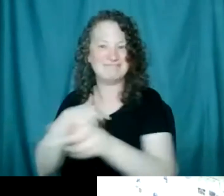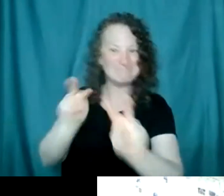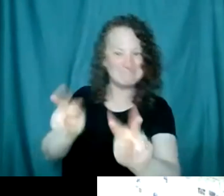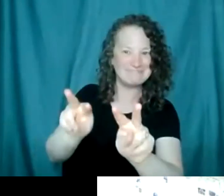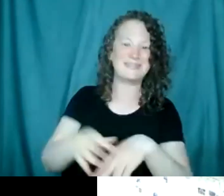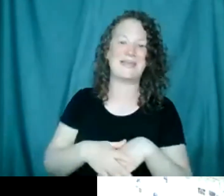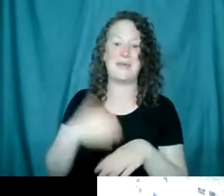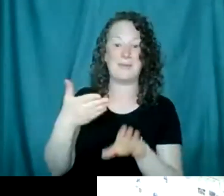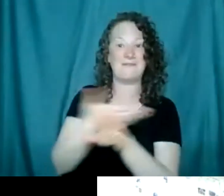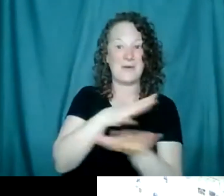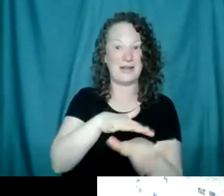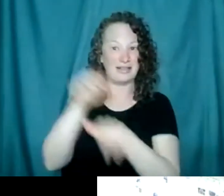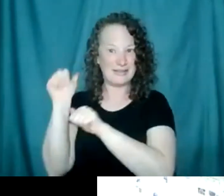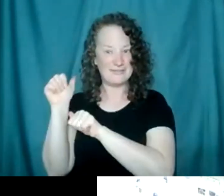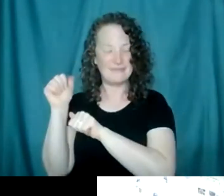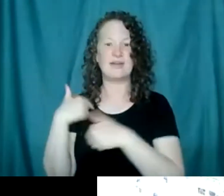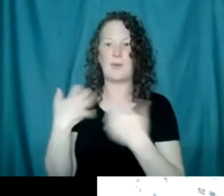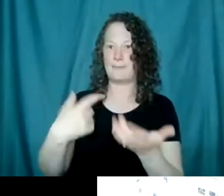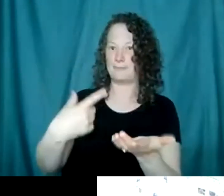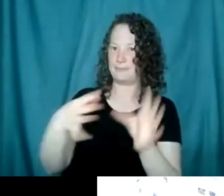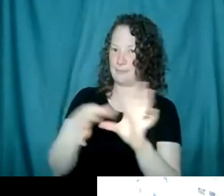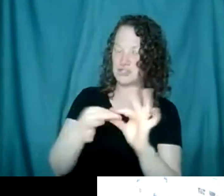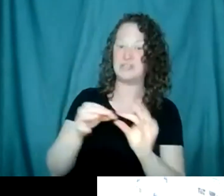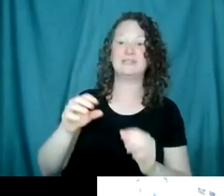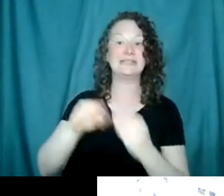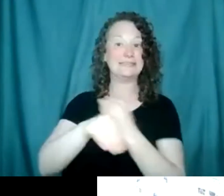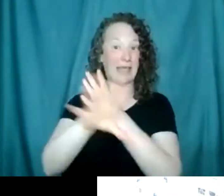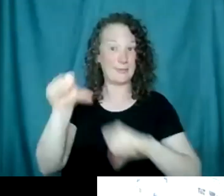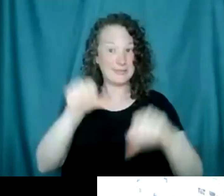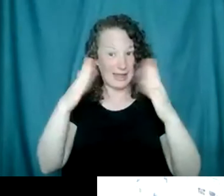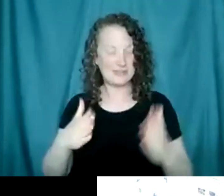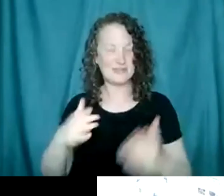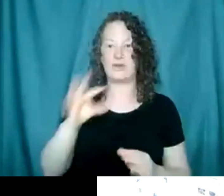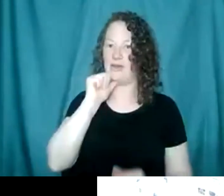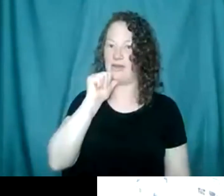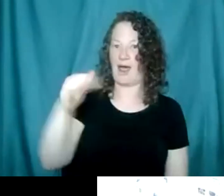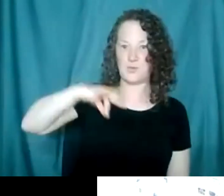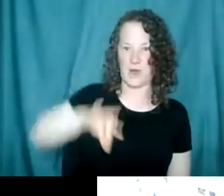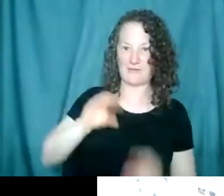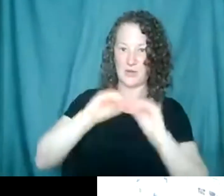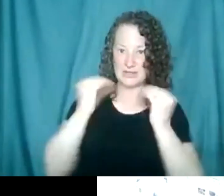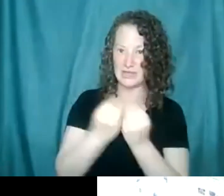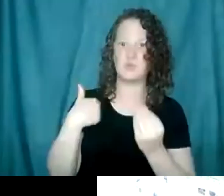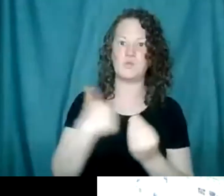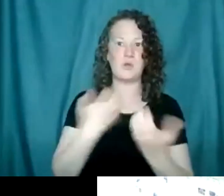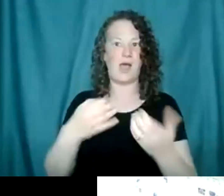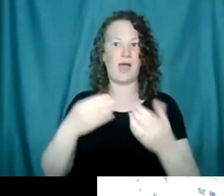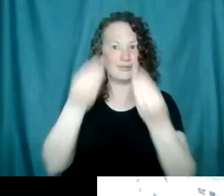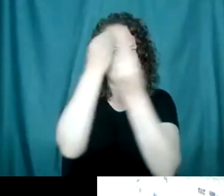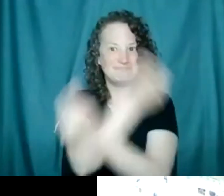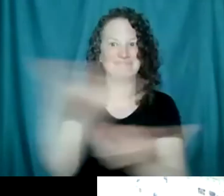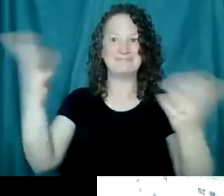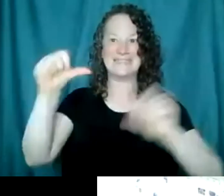we go, I just wanted to mention to everyone that Skype a Scientist is a nonprofit organization that aims to bring science to as many humans as humanly